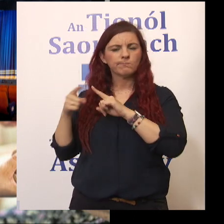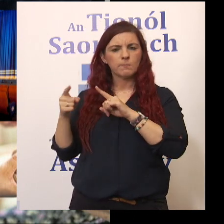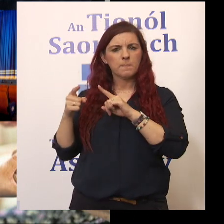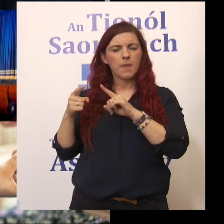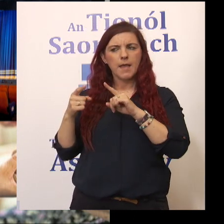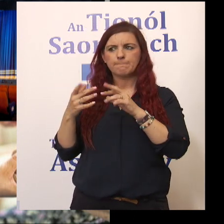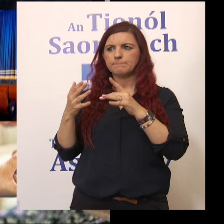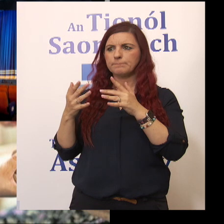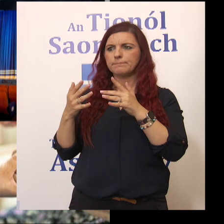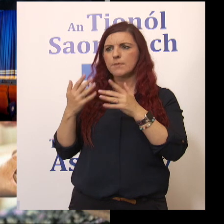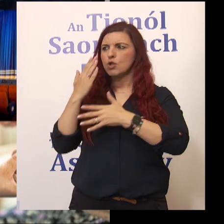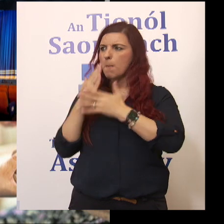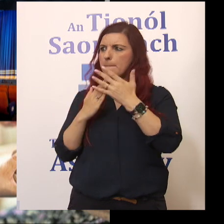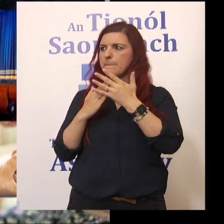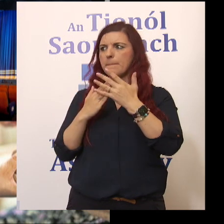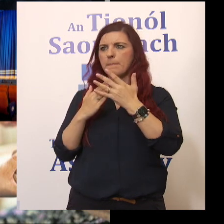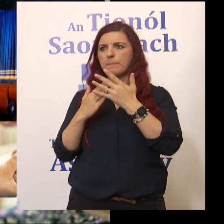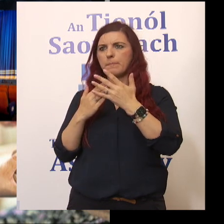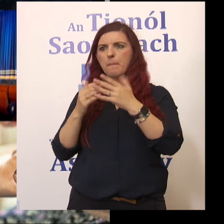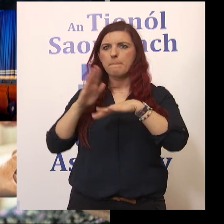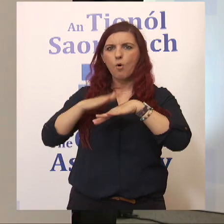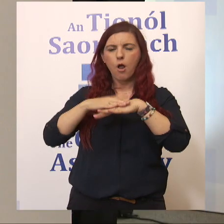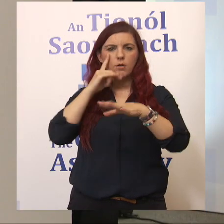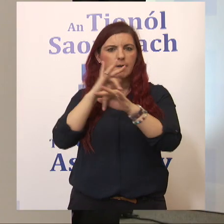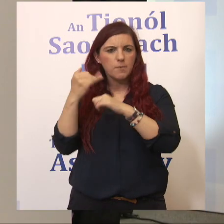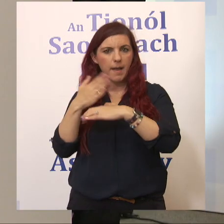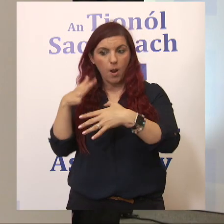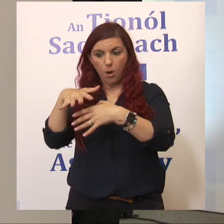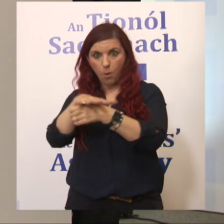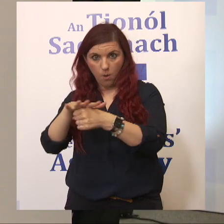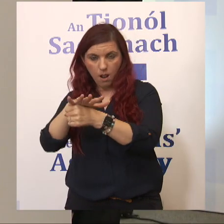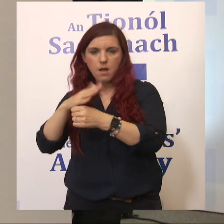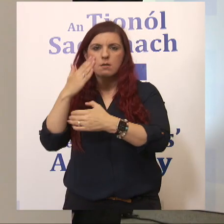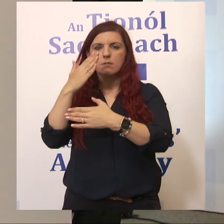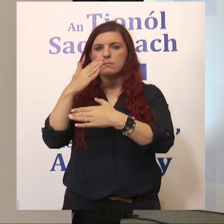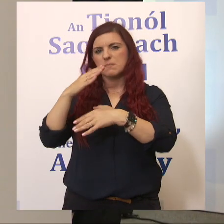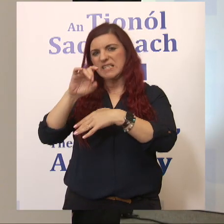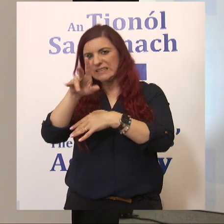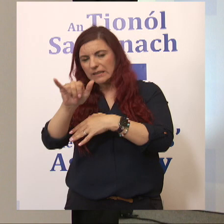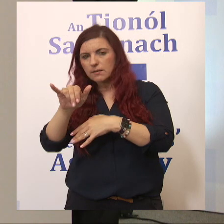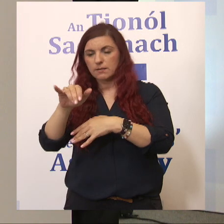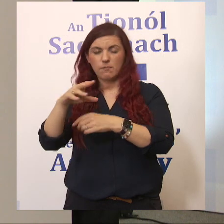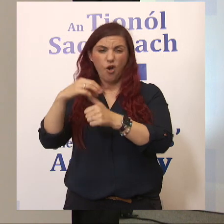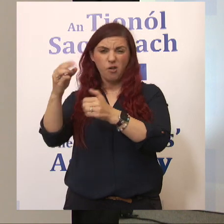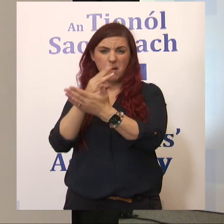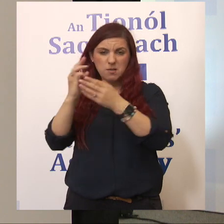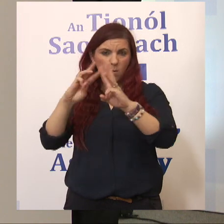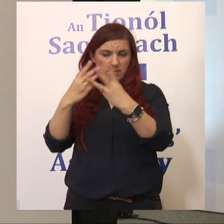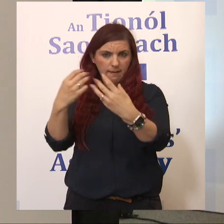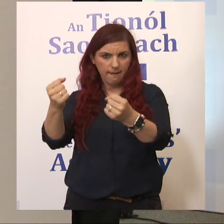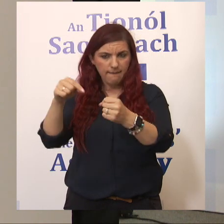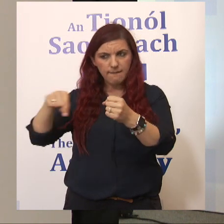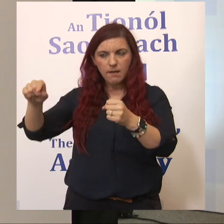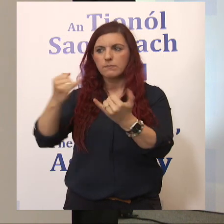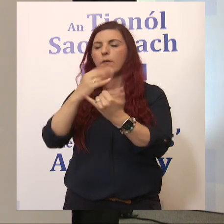at that local or city-wide level in other parts of the world. So